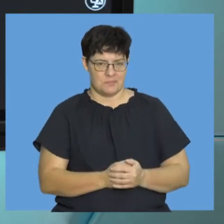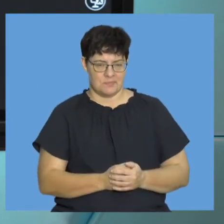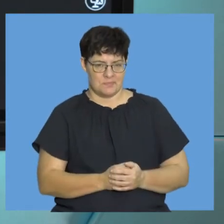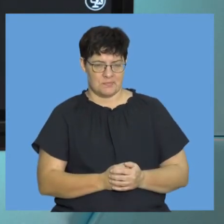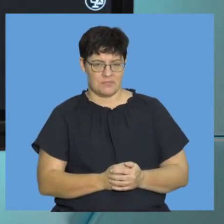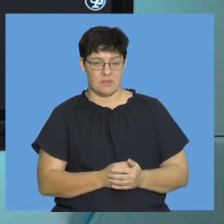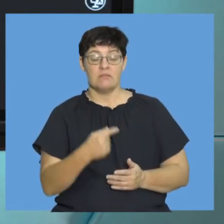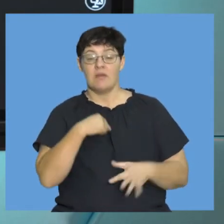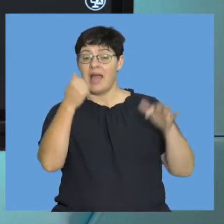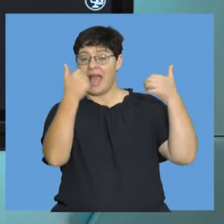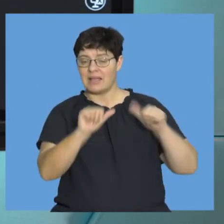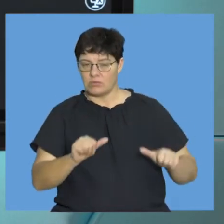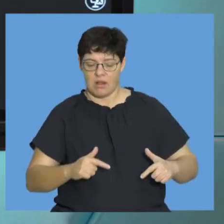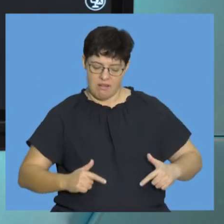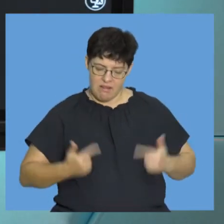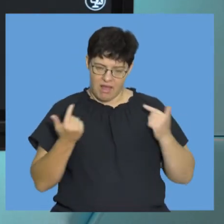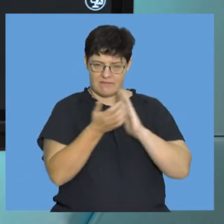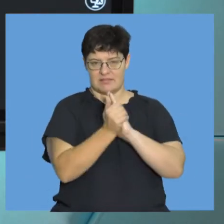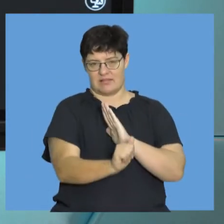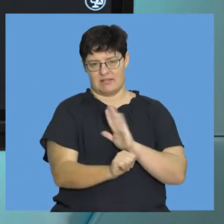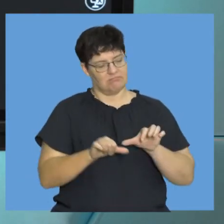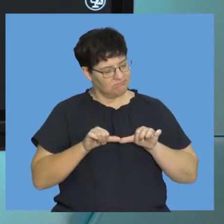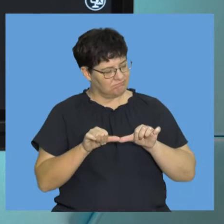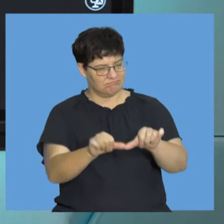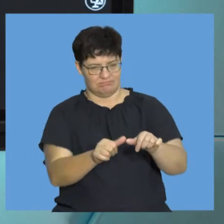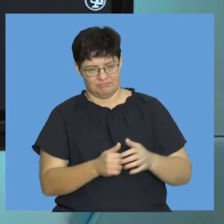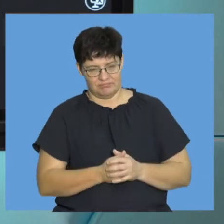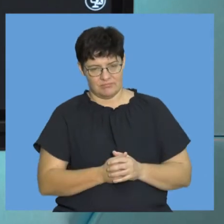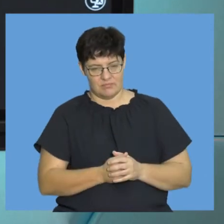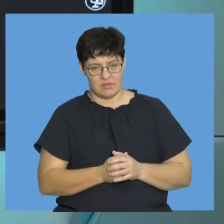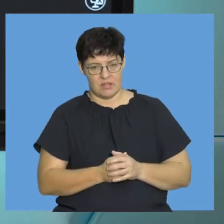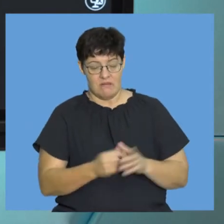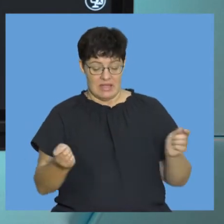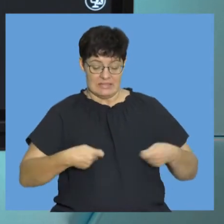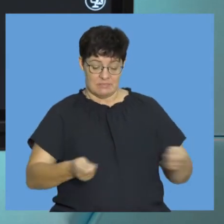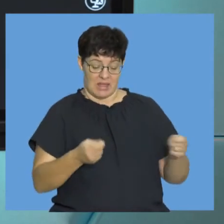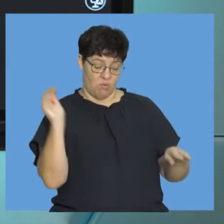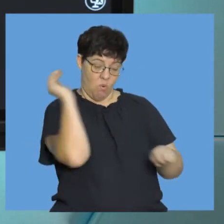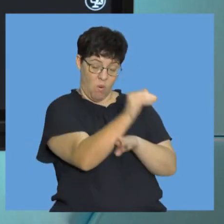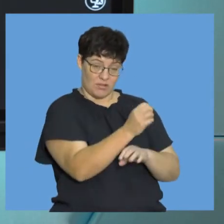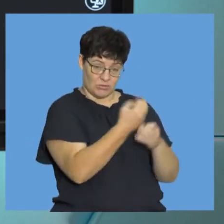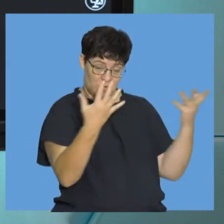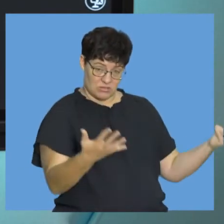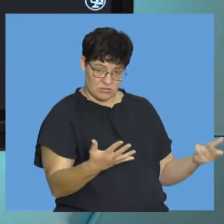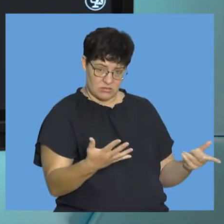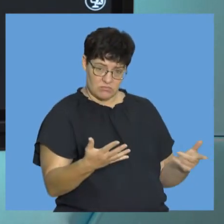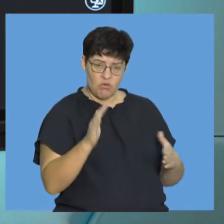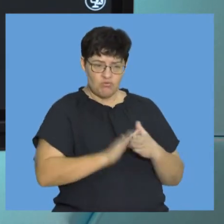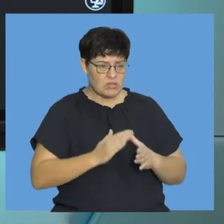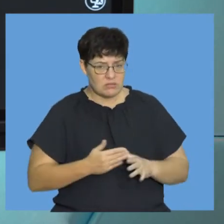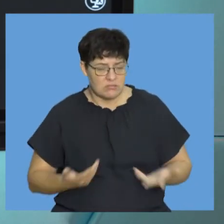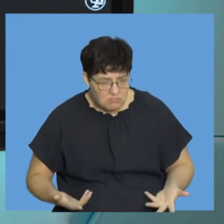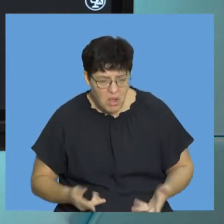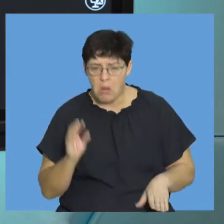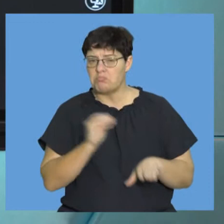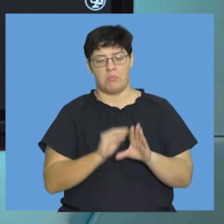That's why we say accounting is a life skill. When there's overspent on the budget and there's good reason,